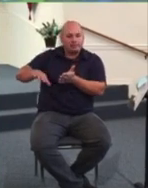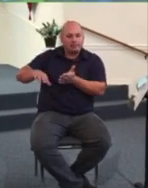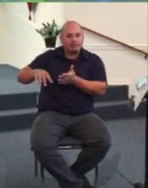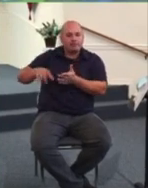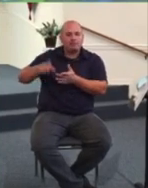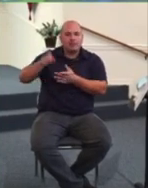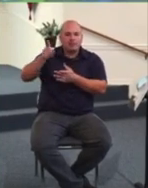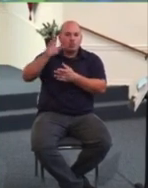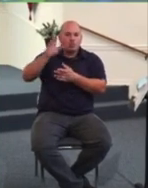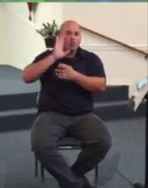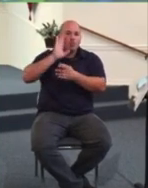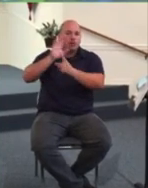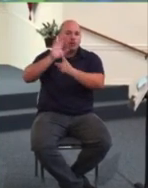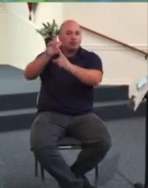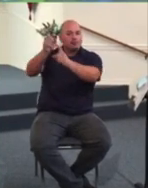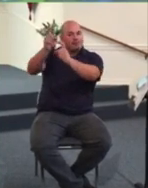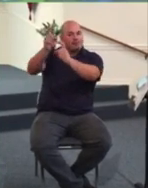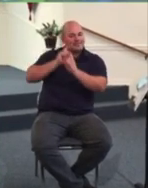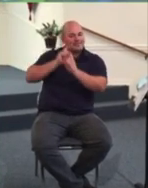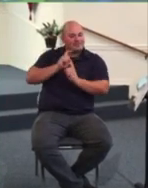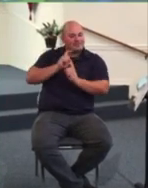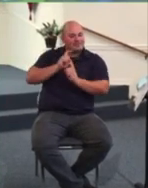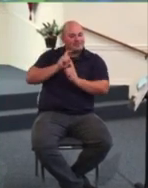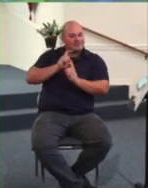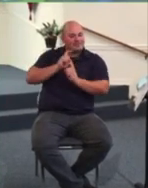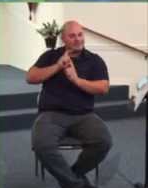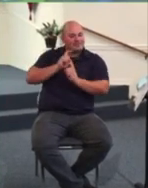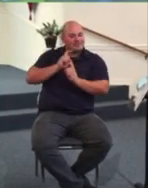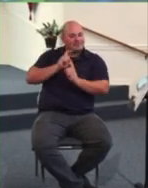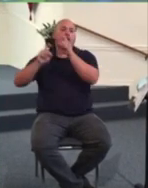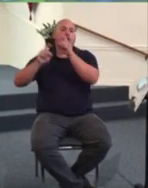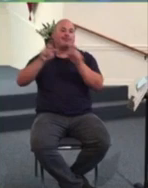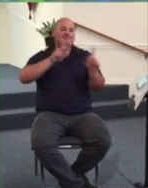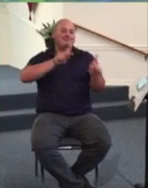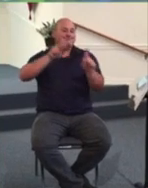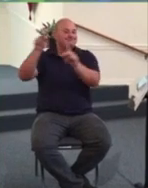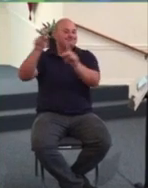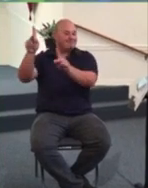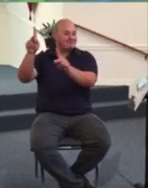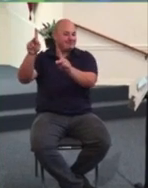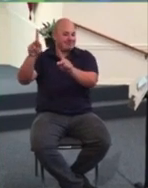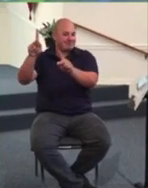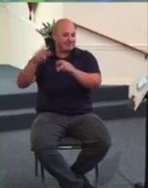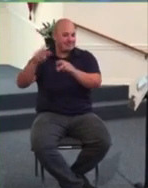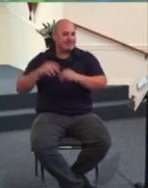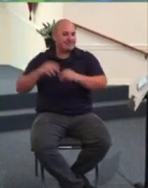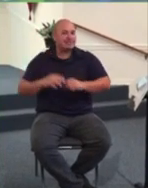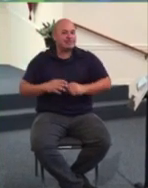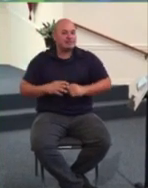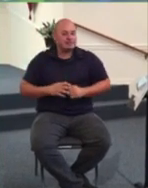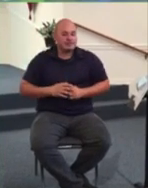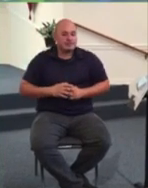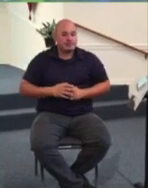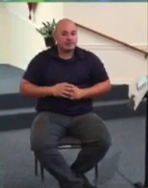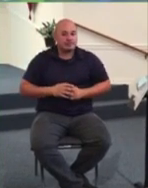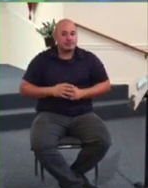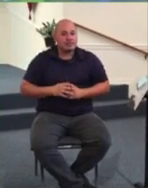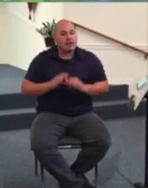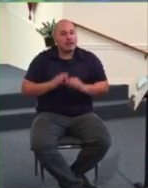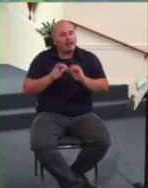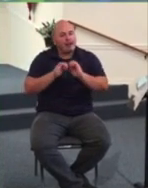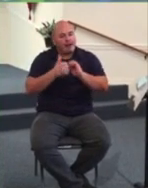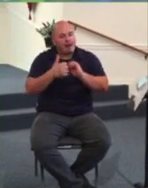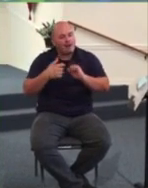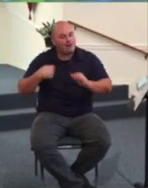measured to you. So the way you judge and critique others is the way that God judges and